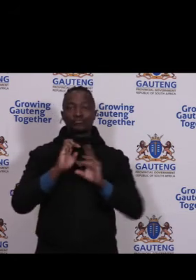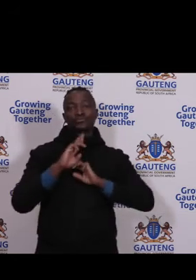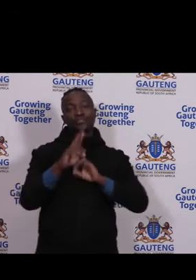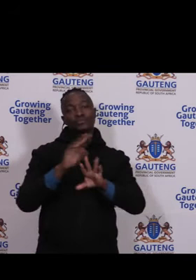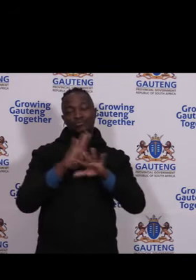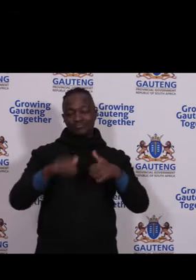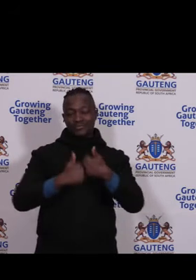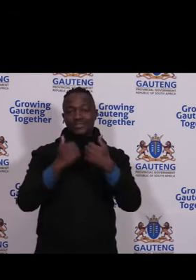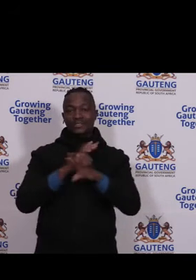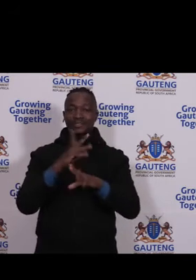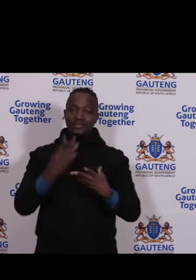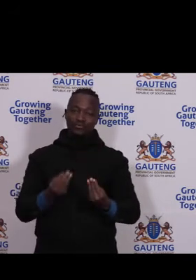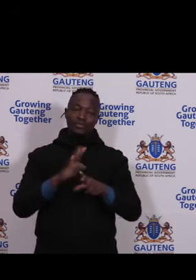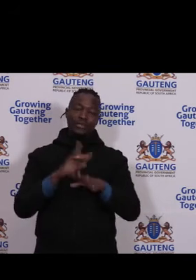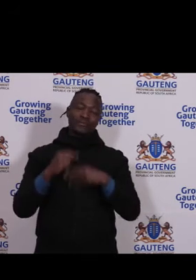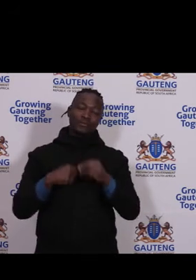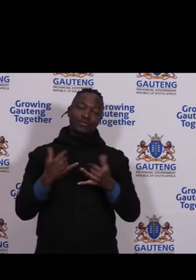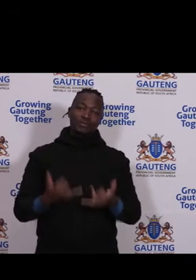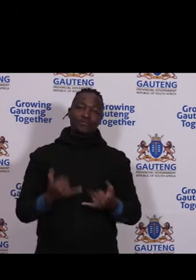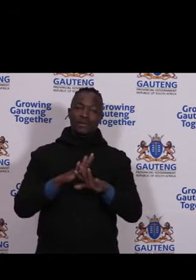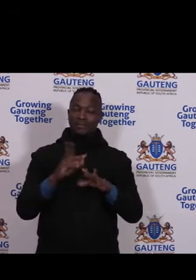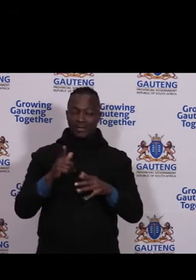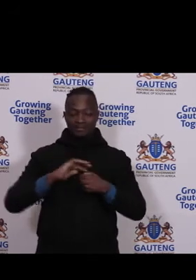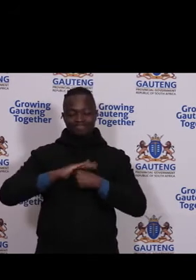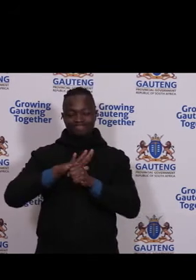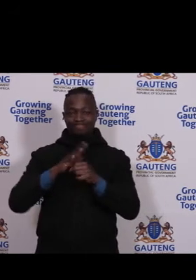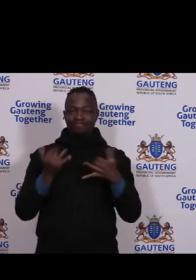the challenge as brought about by the pandemic.